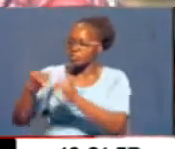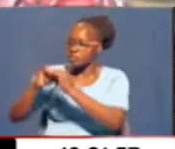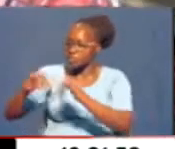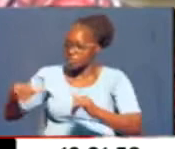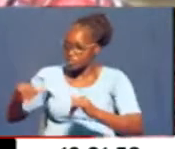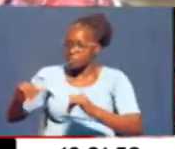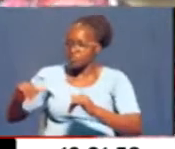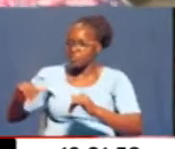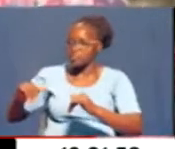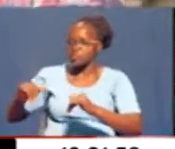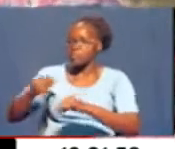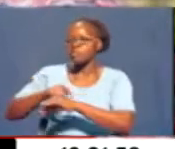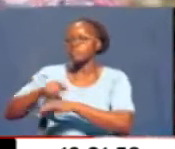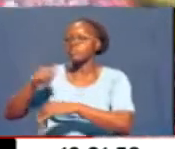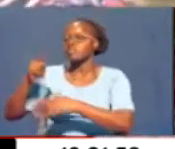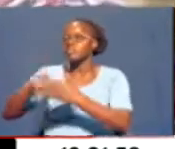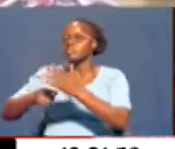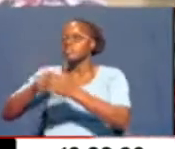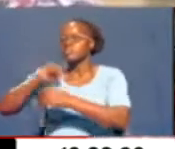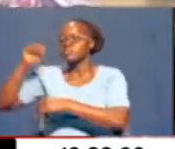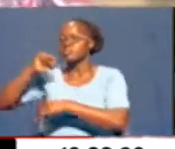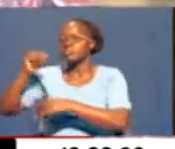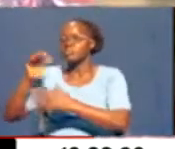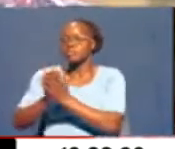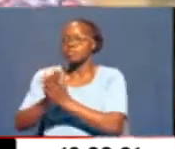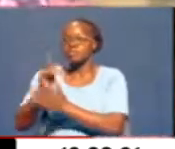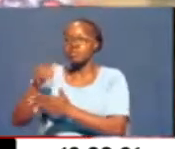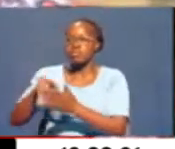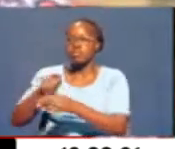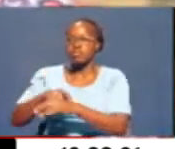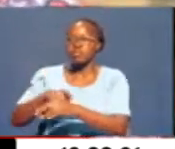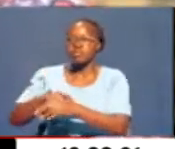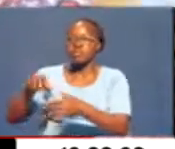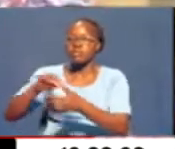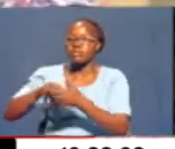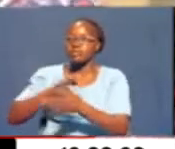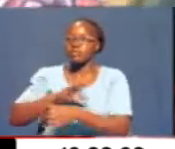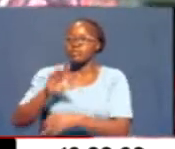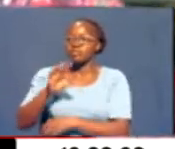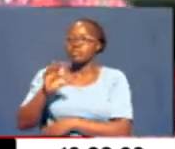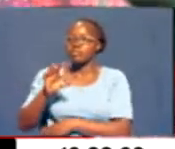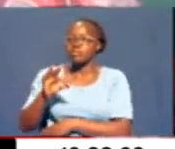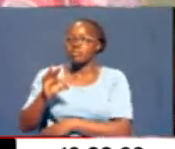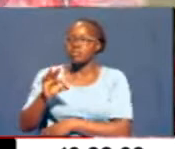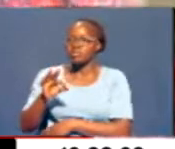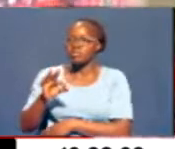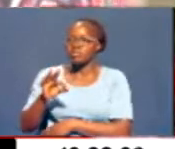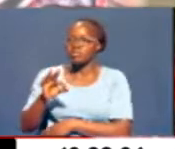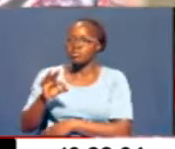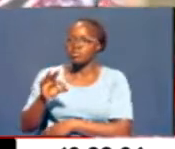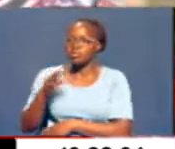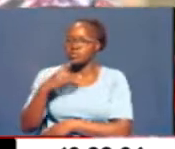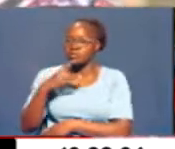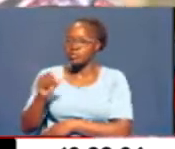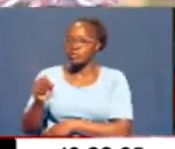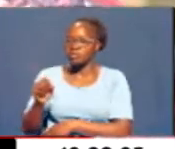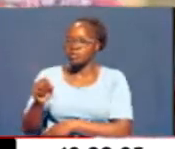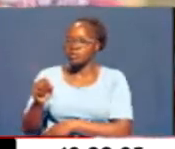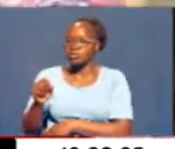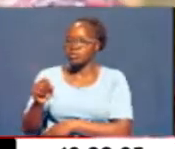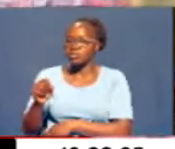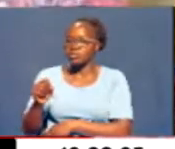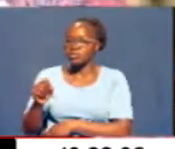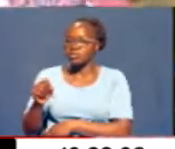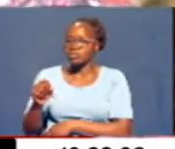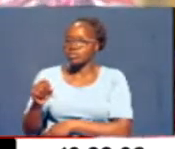what time to play politics and what time to engage spiritually. So, and I want to say that the